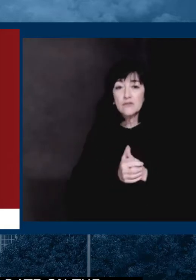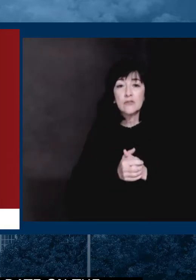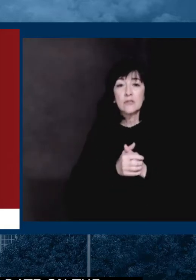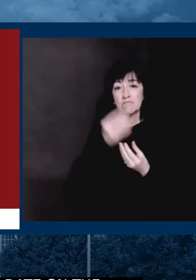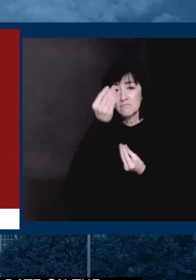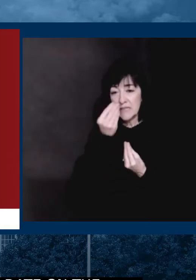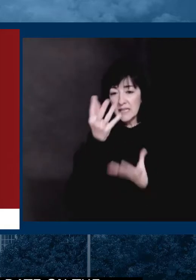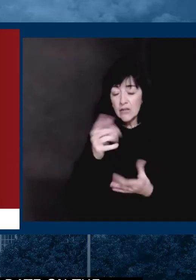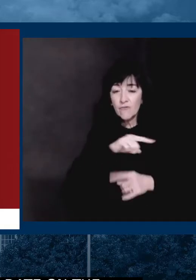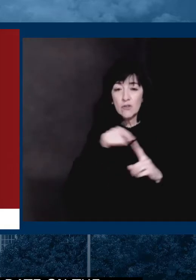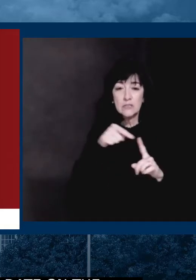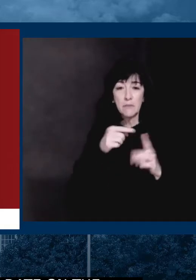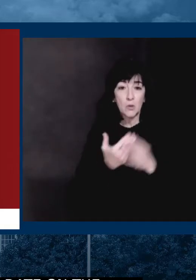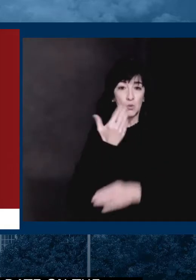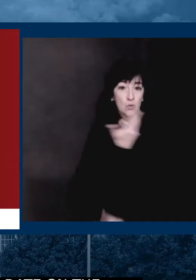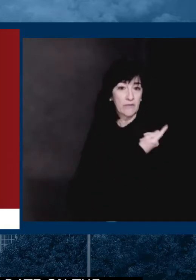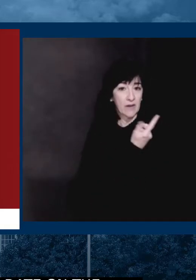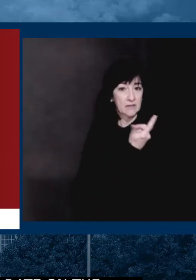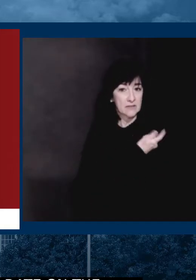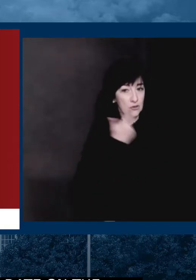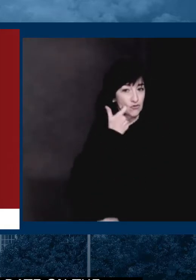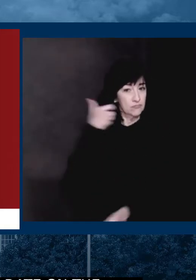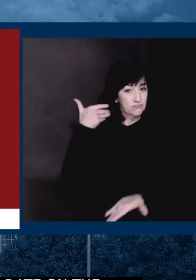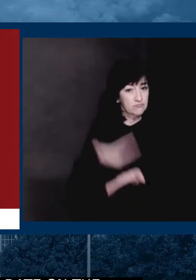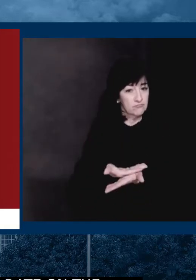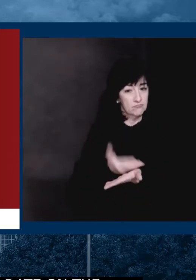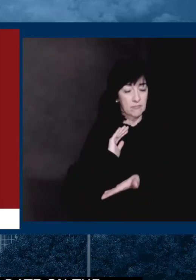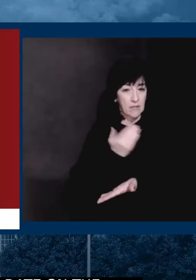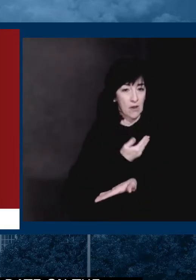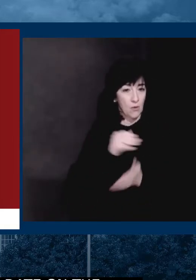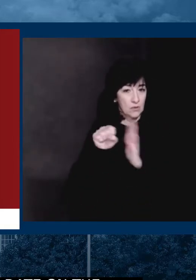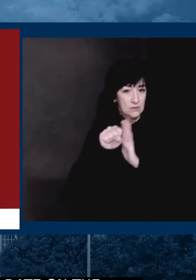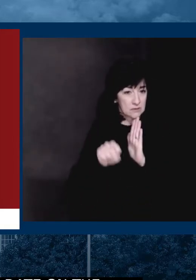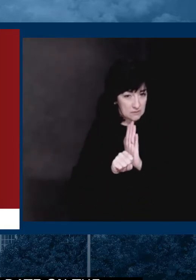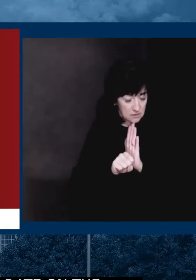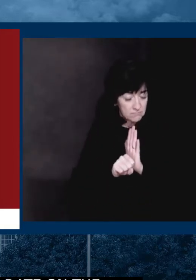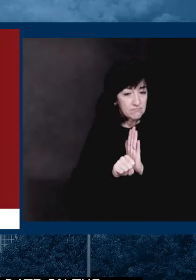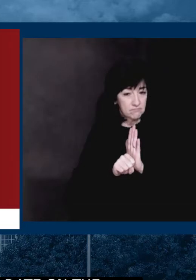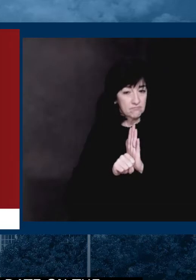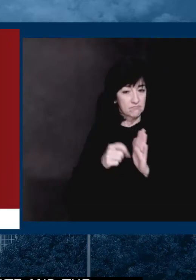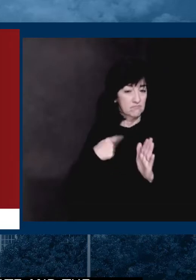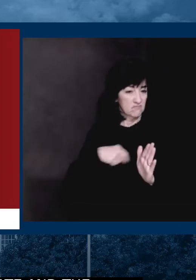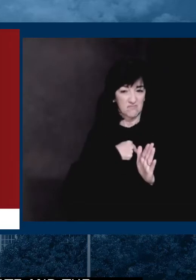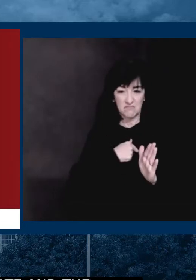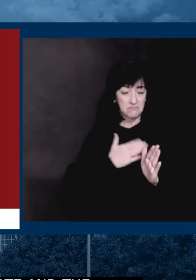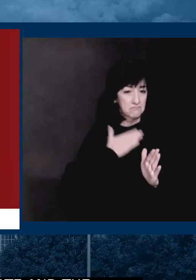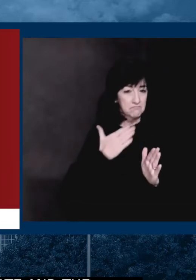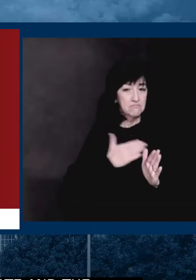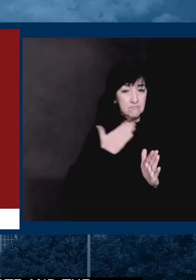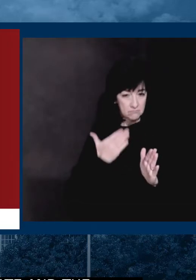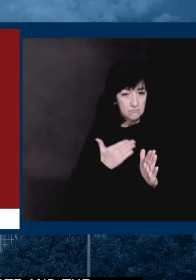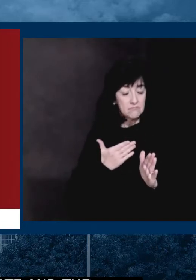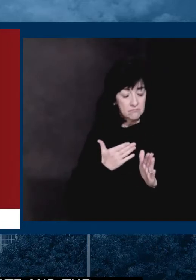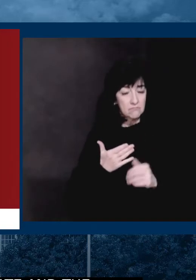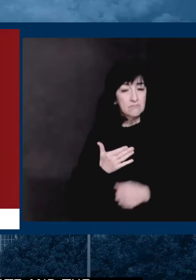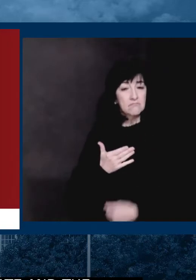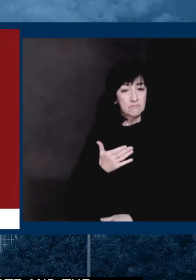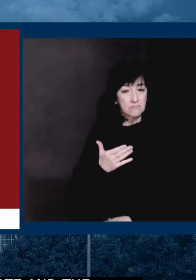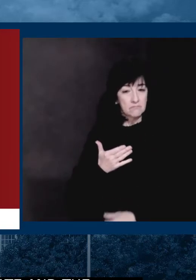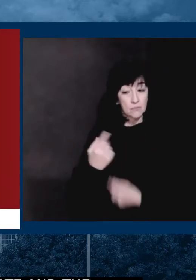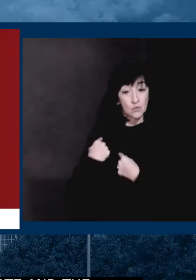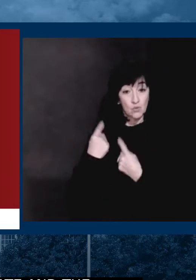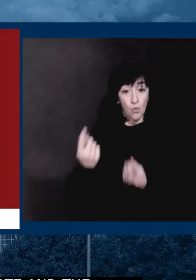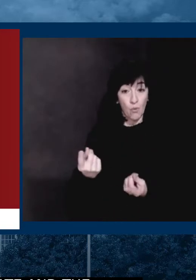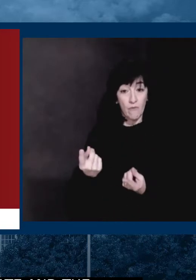the new vaccines that arrived in our state. Very pleased with that development and with the vaccines that have already been administered to